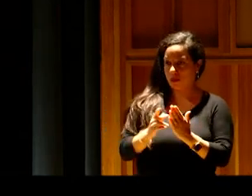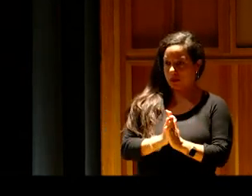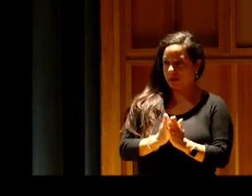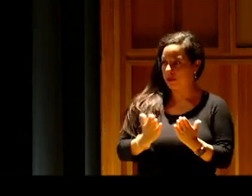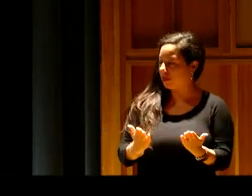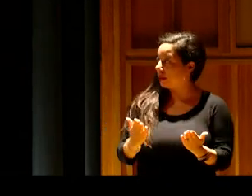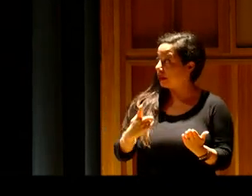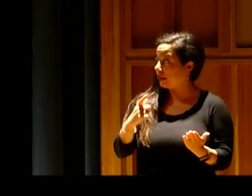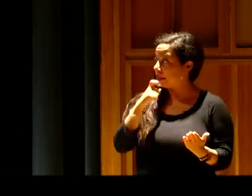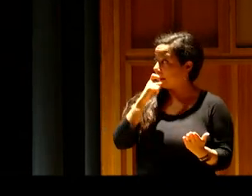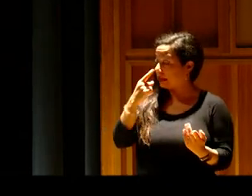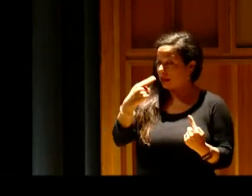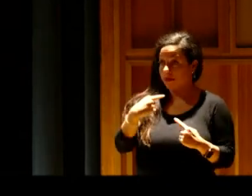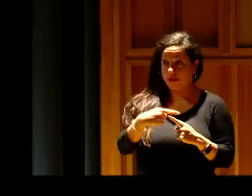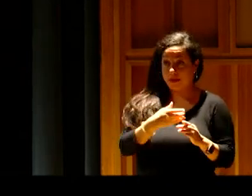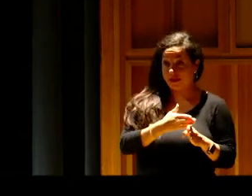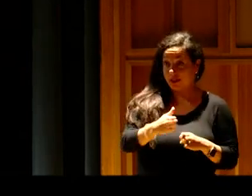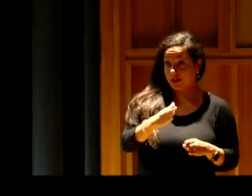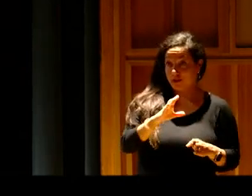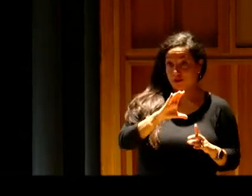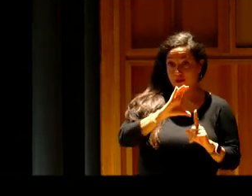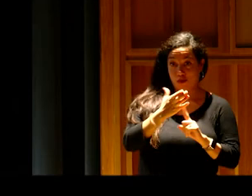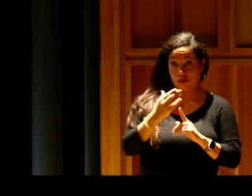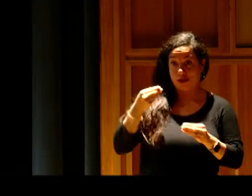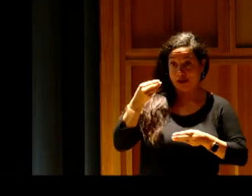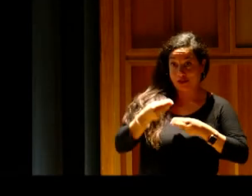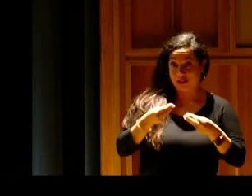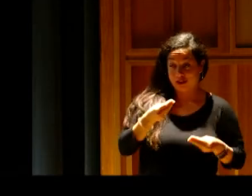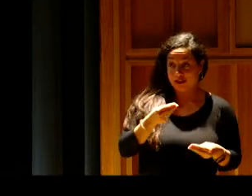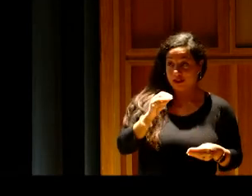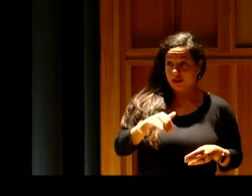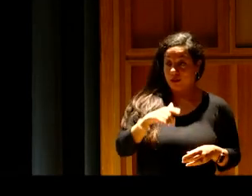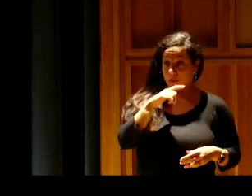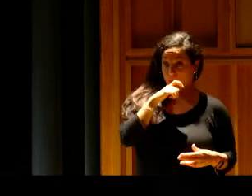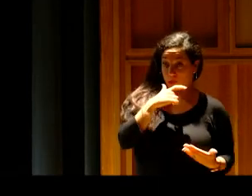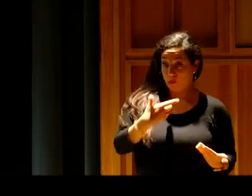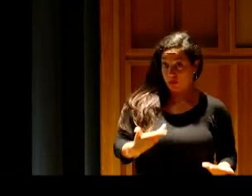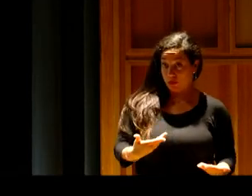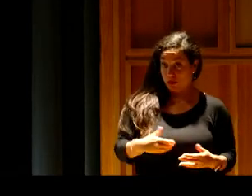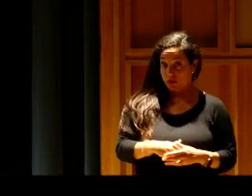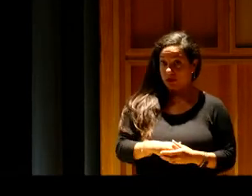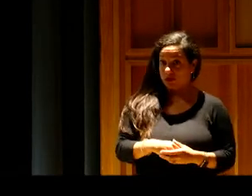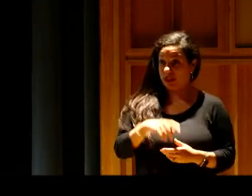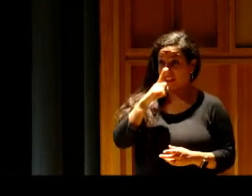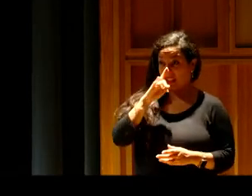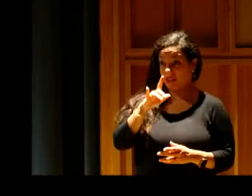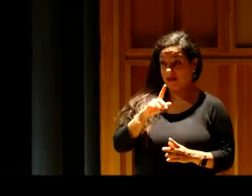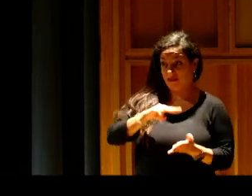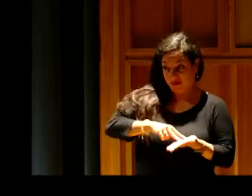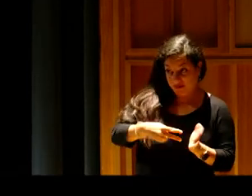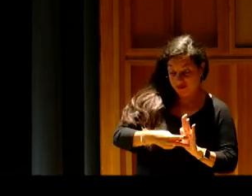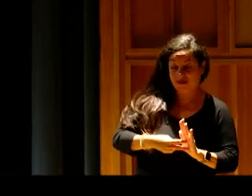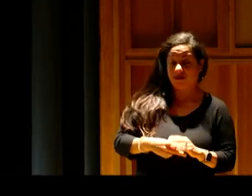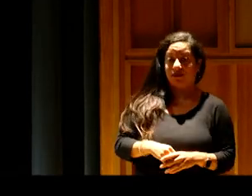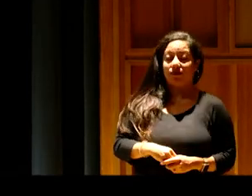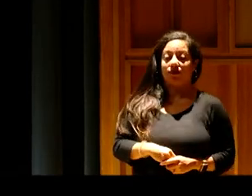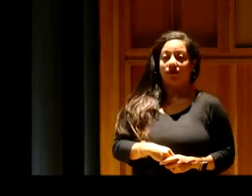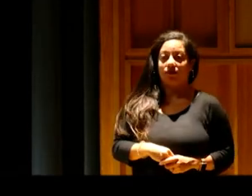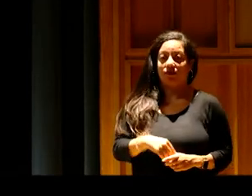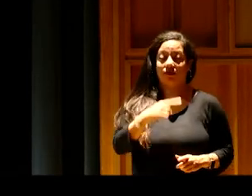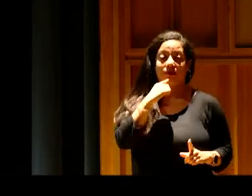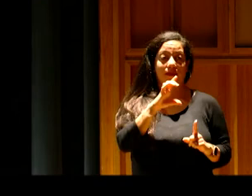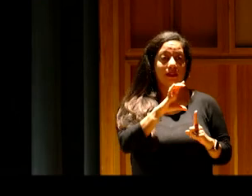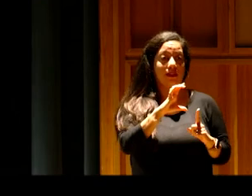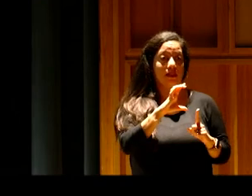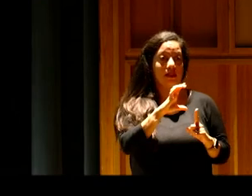does not come from the field of cultural heritage, and that is entirely by design. It's said that climate